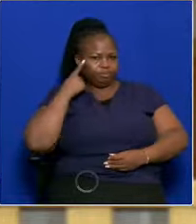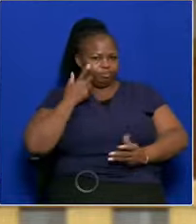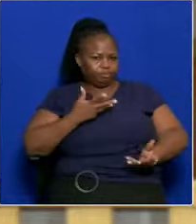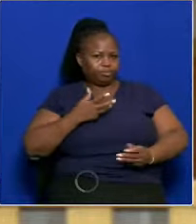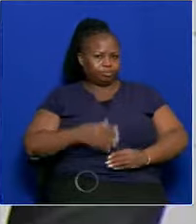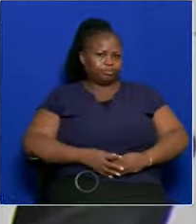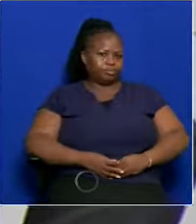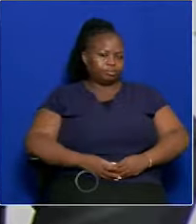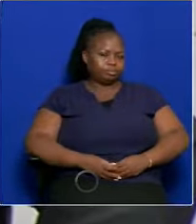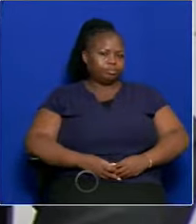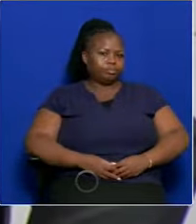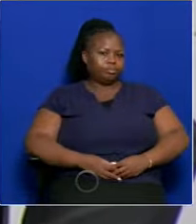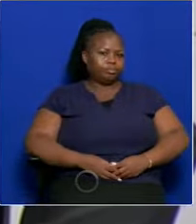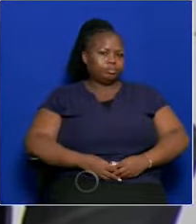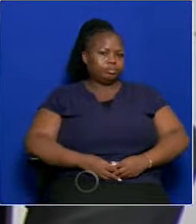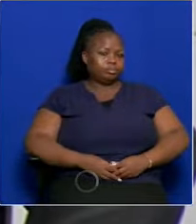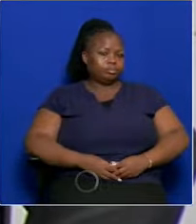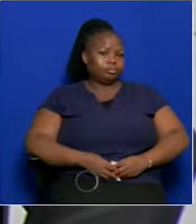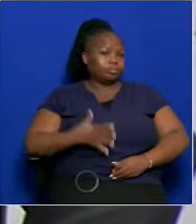Do you want to comment?